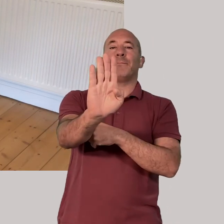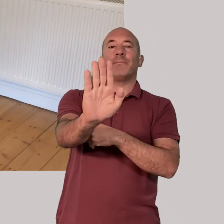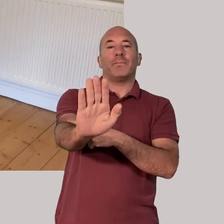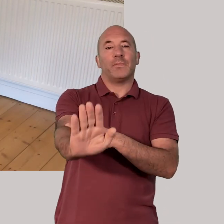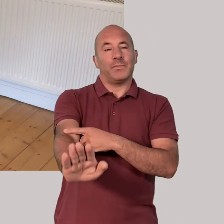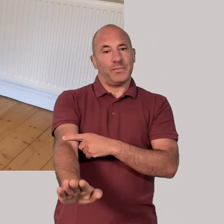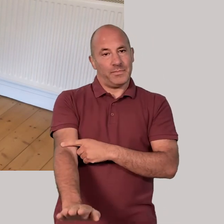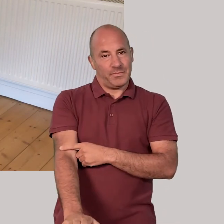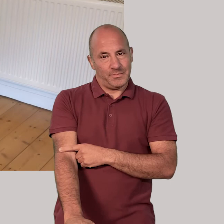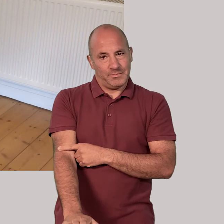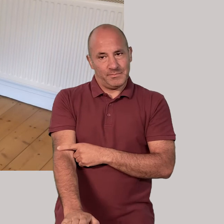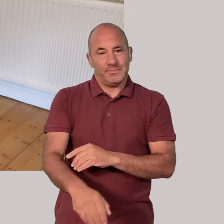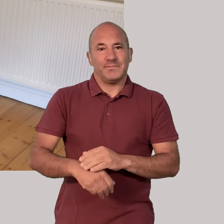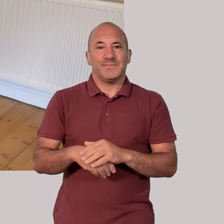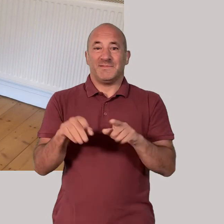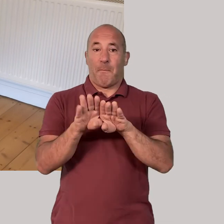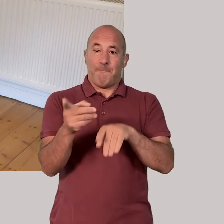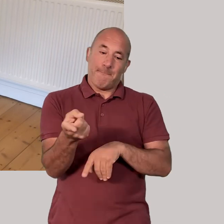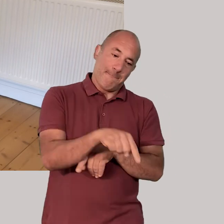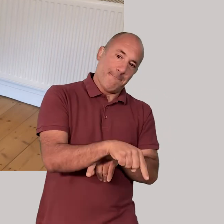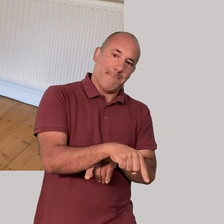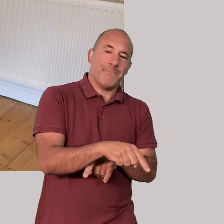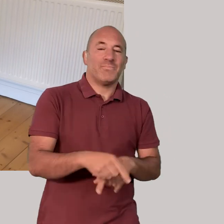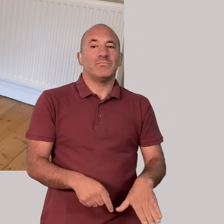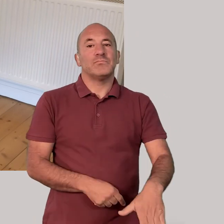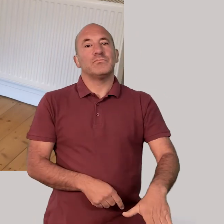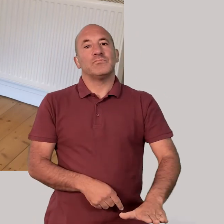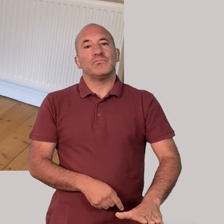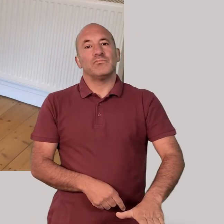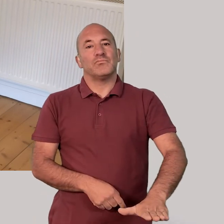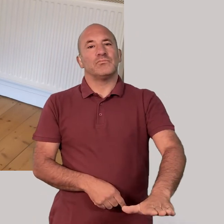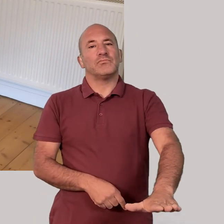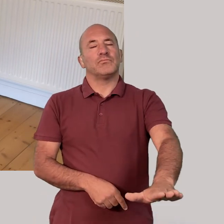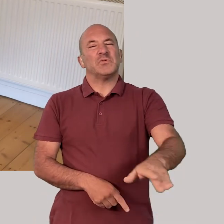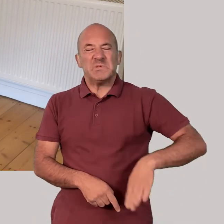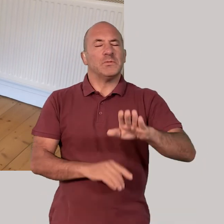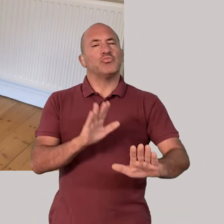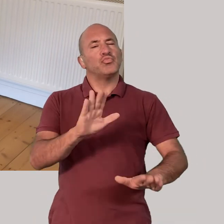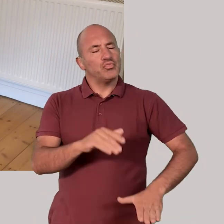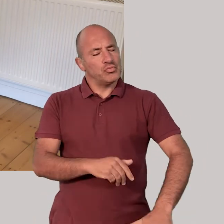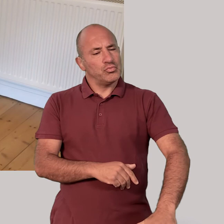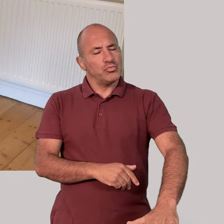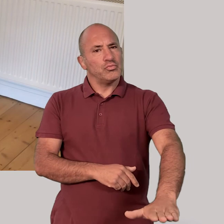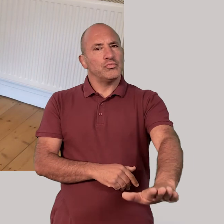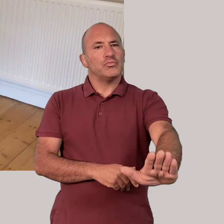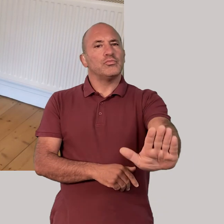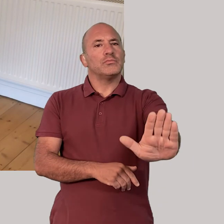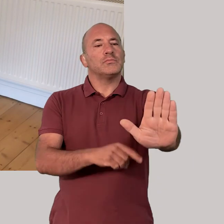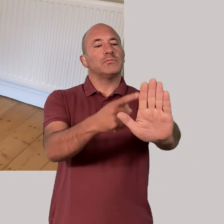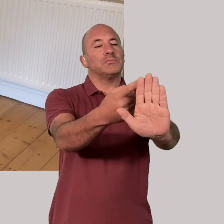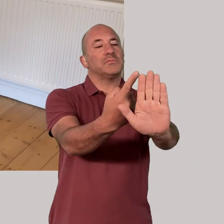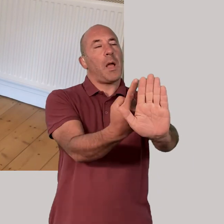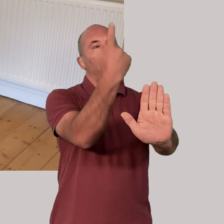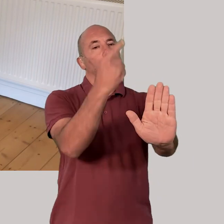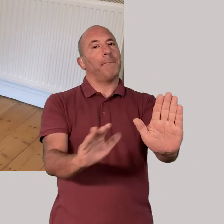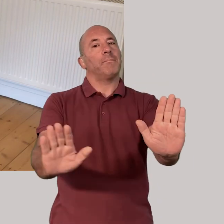and then lowering down. Same on the second side. Smoothly the leg comes up and straightens, toes